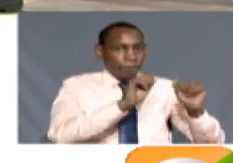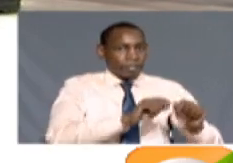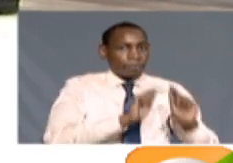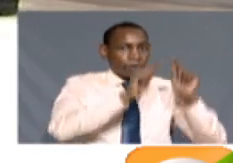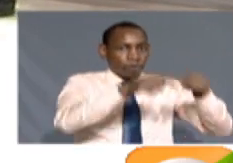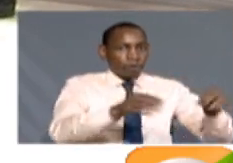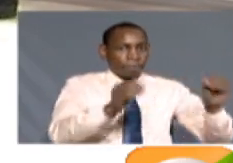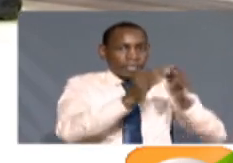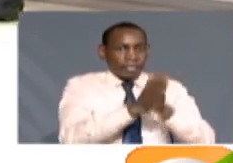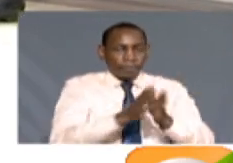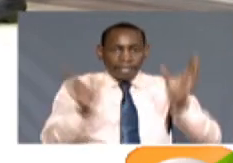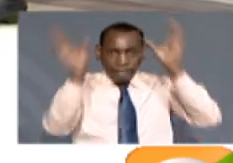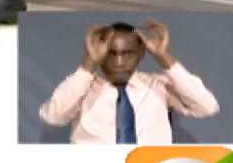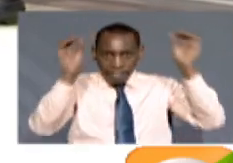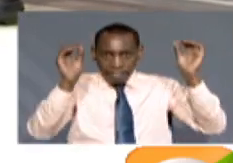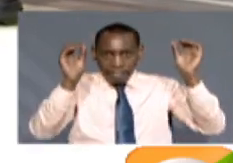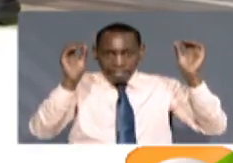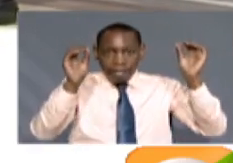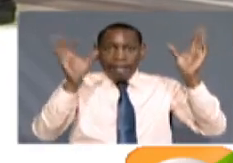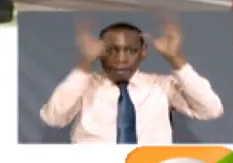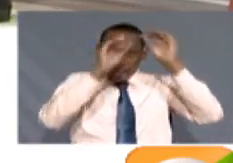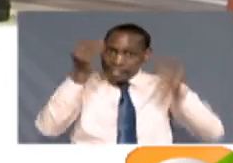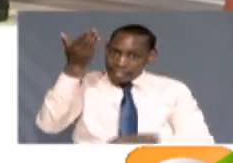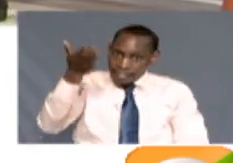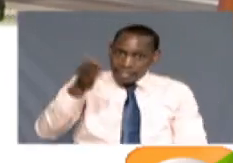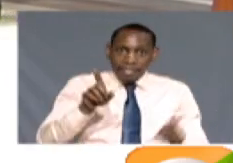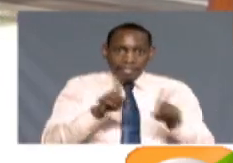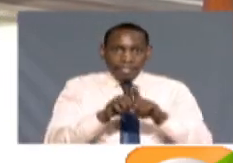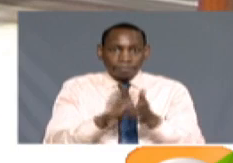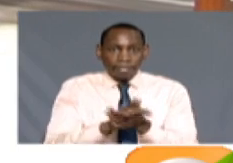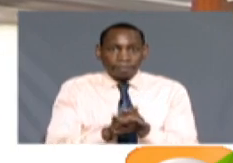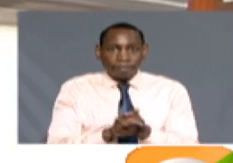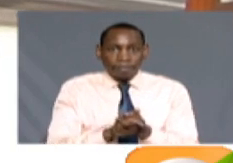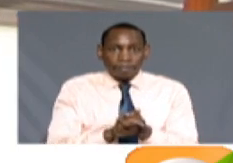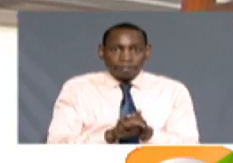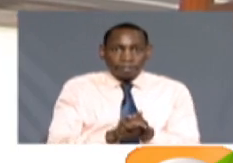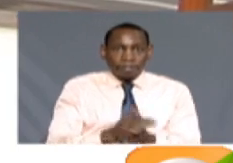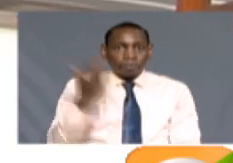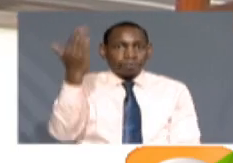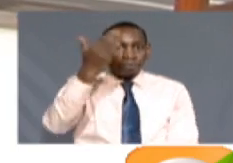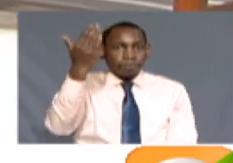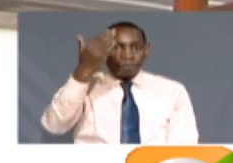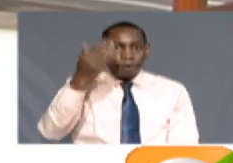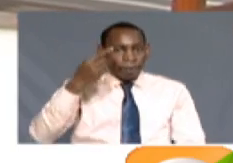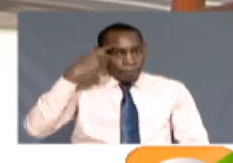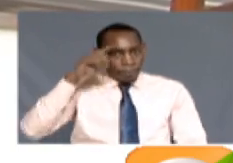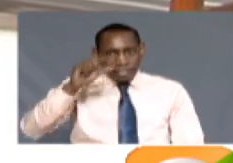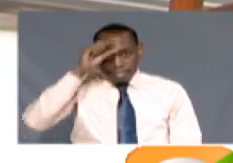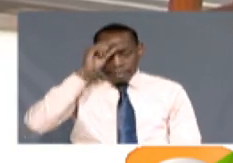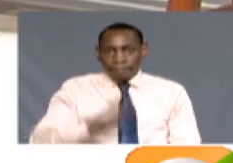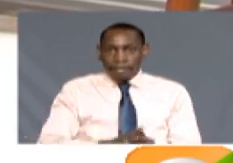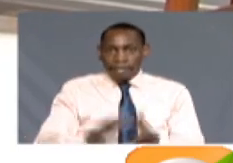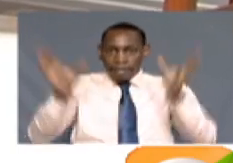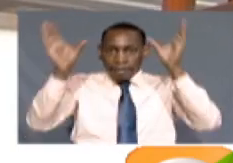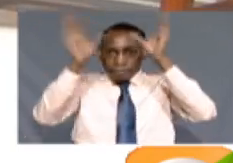The president is sitting here, the head of state, and you are articulating the policies of the government. What will he say when he